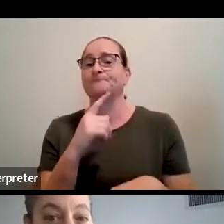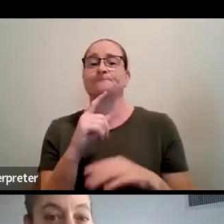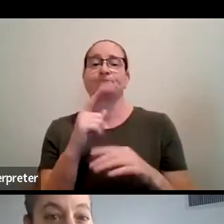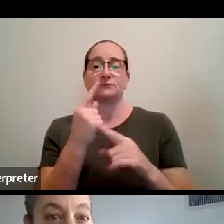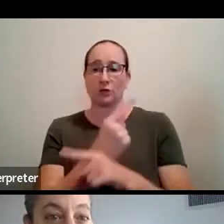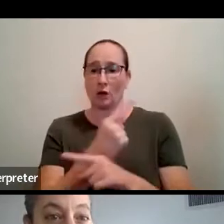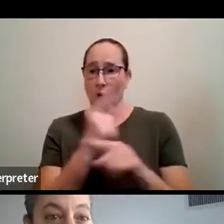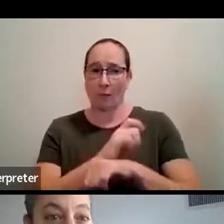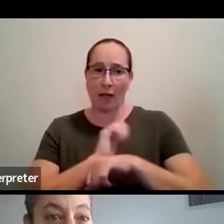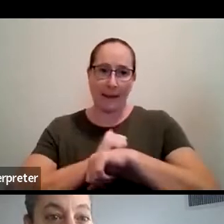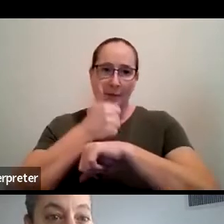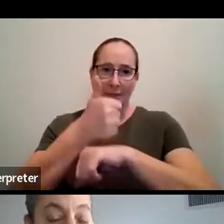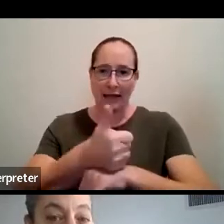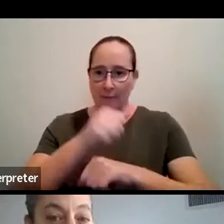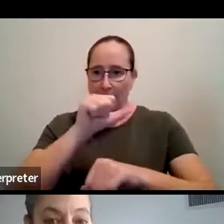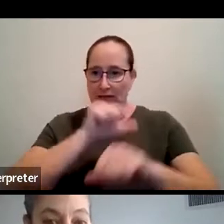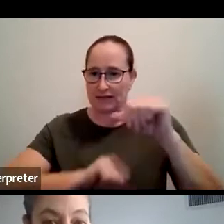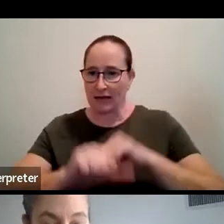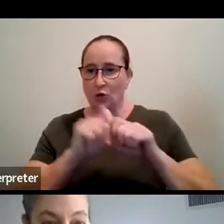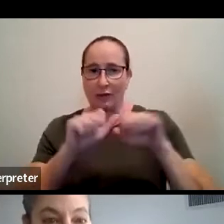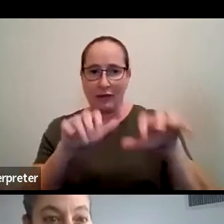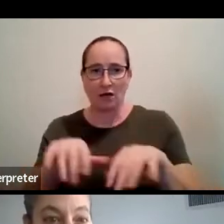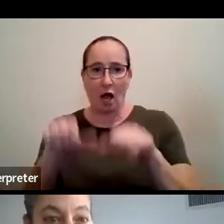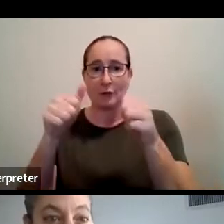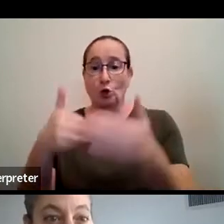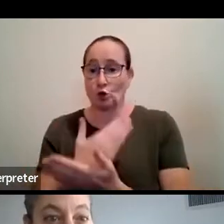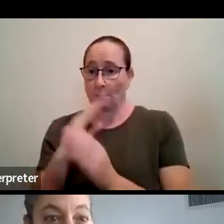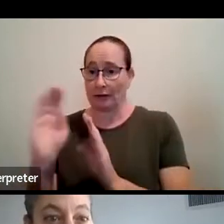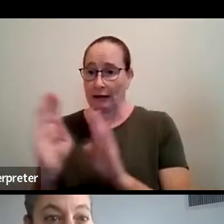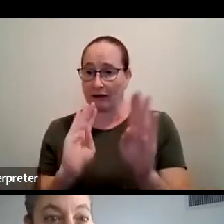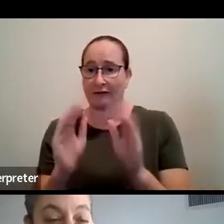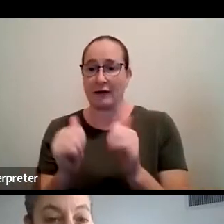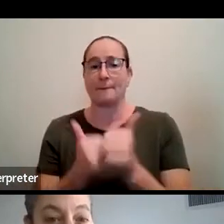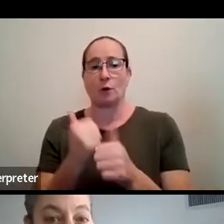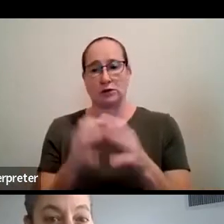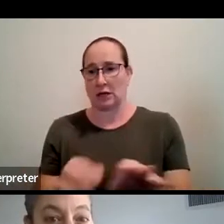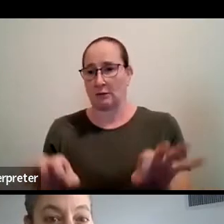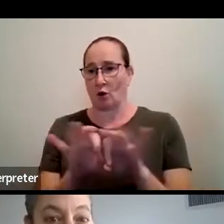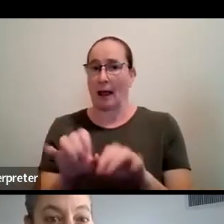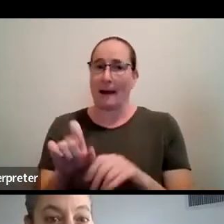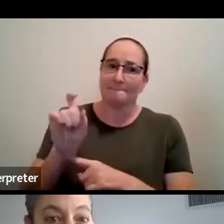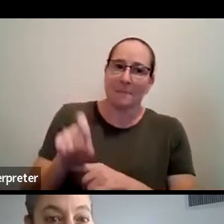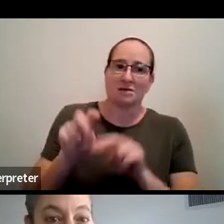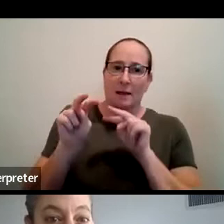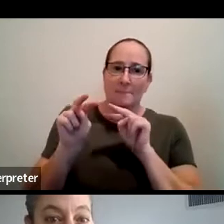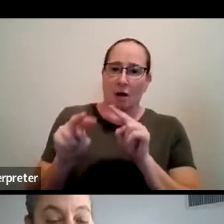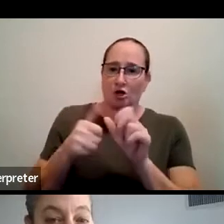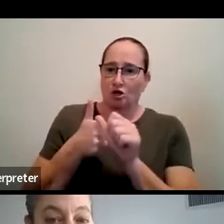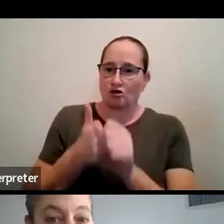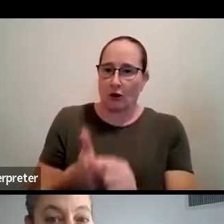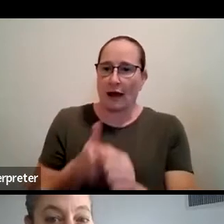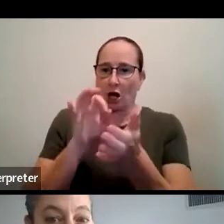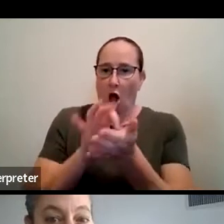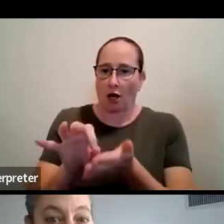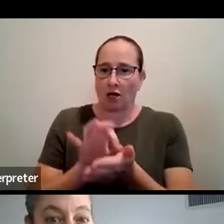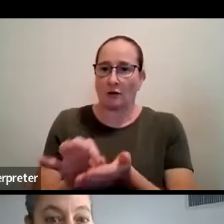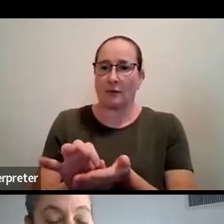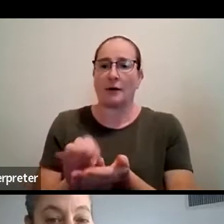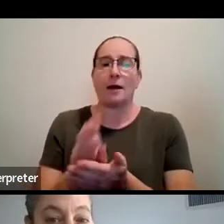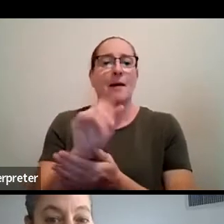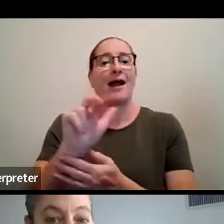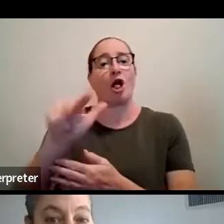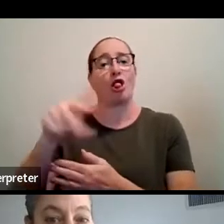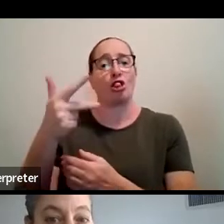proper implementation science with adopting the new behavior, and most importantly, it must be monitored, tracked, and audited by an independent